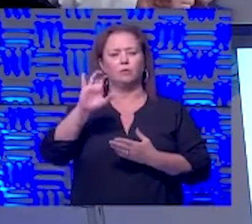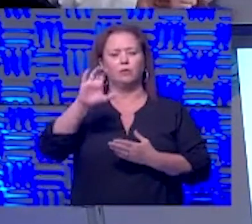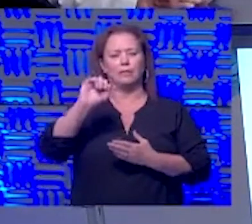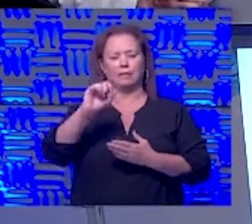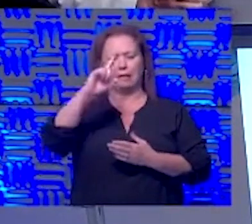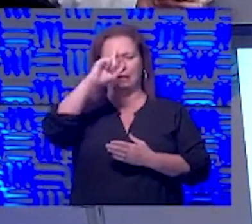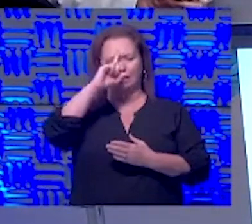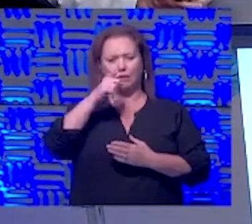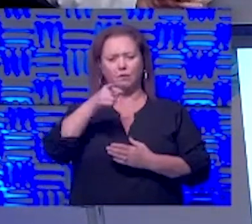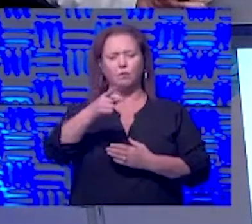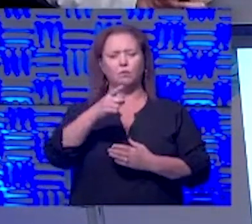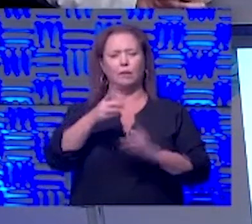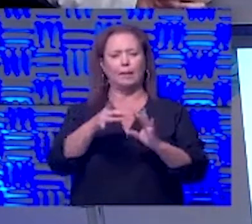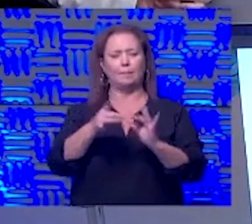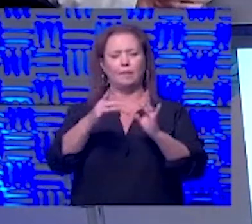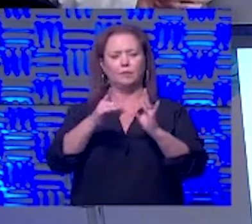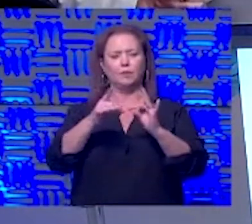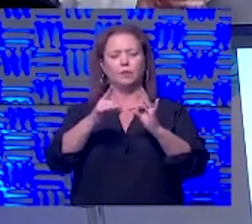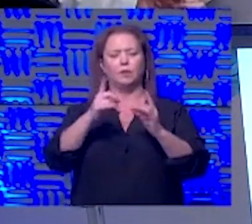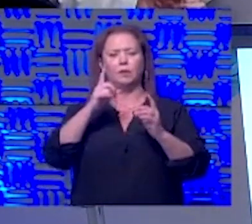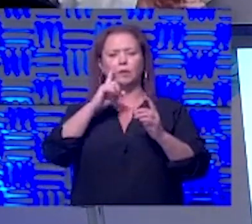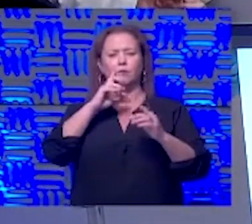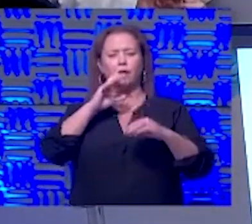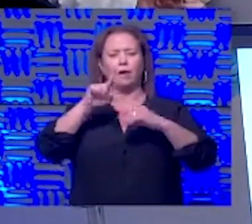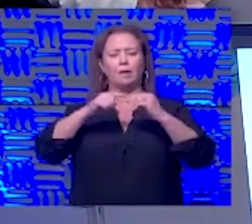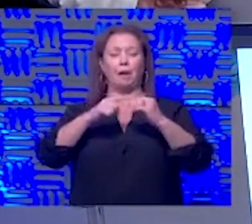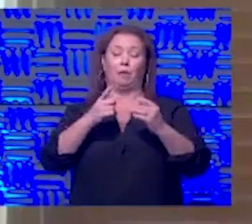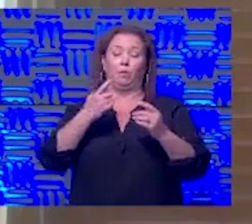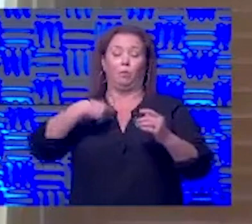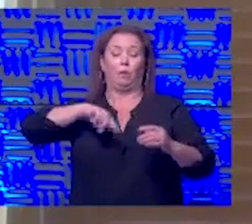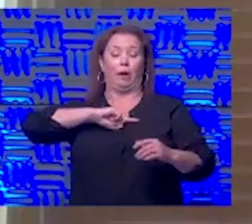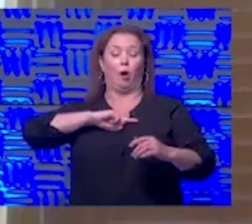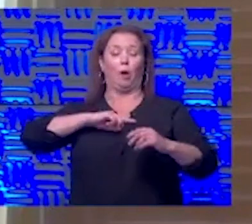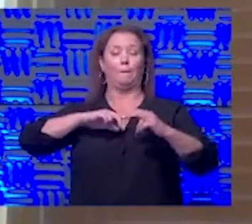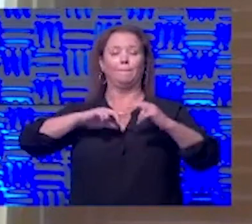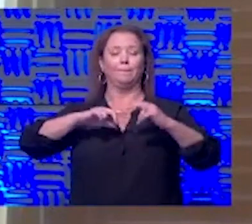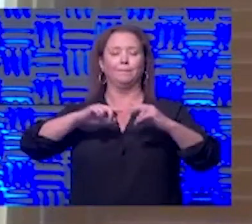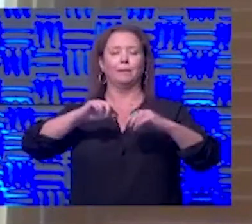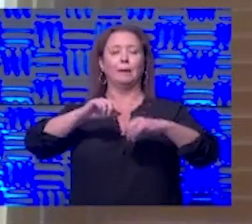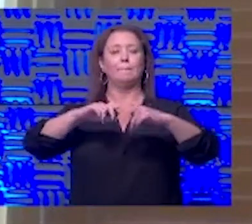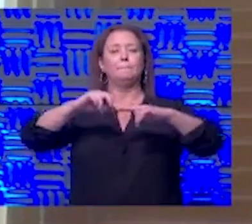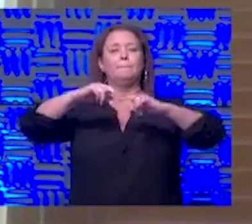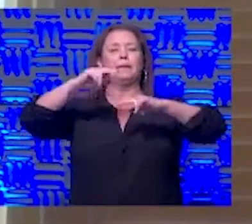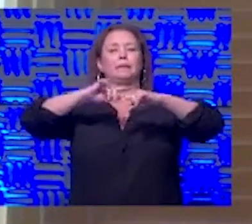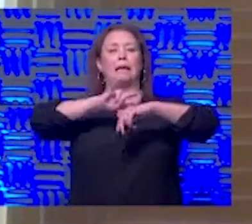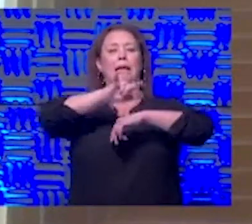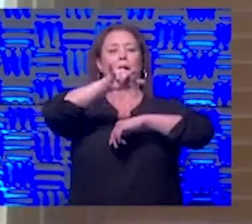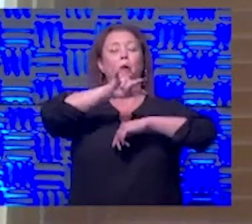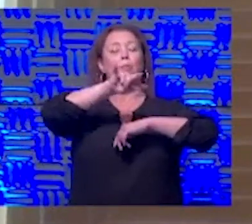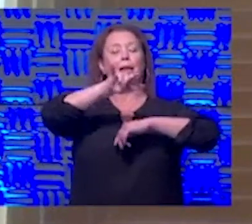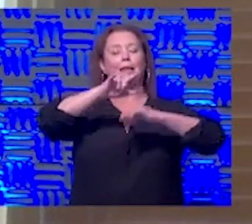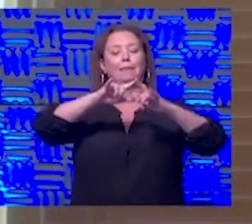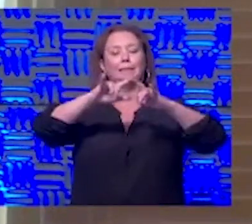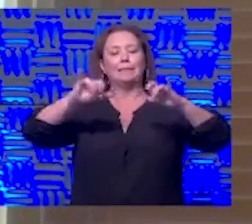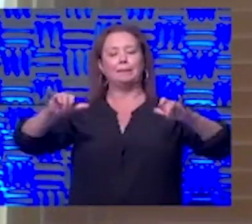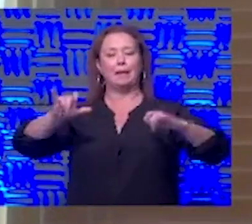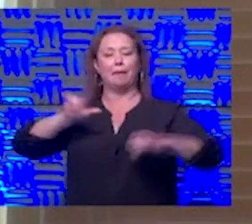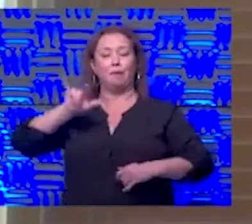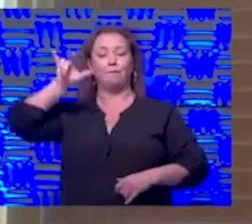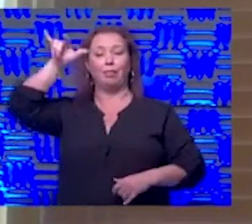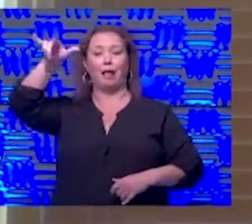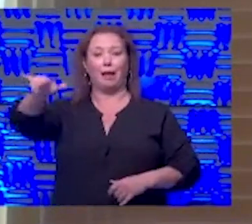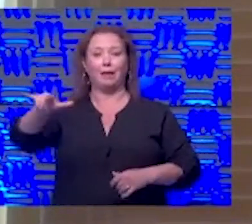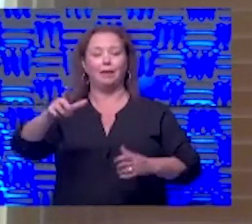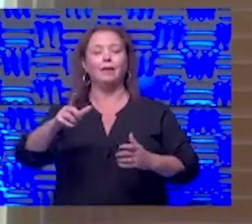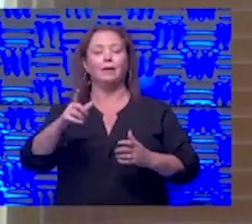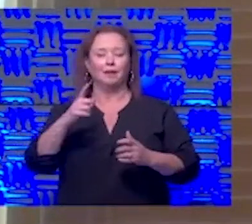was you, we're building the airplane while we fly it. By the way, I've quoted that and used that line many times now. Most of the time I give you